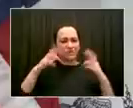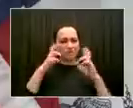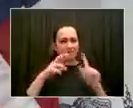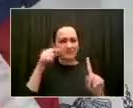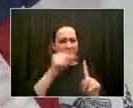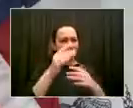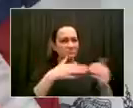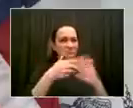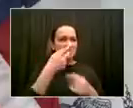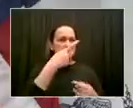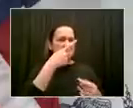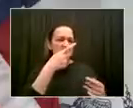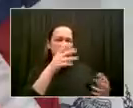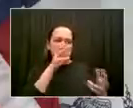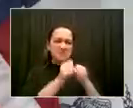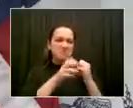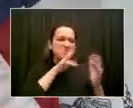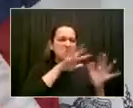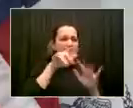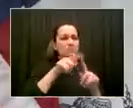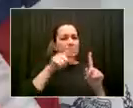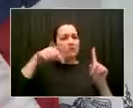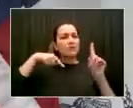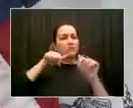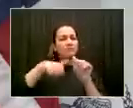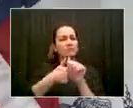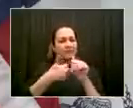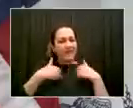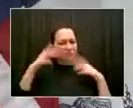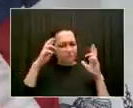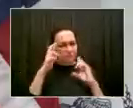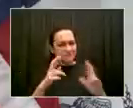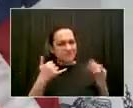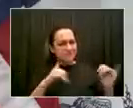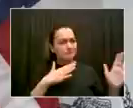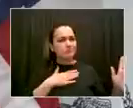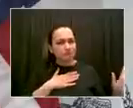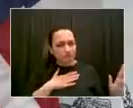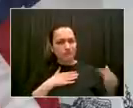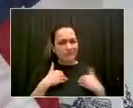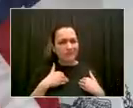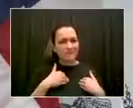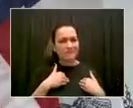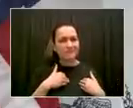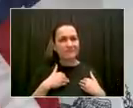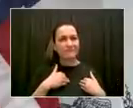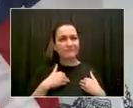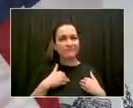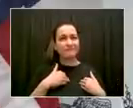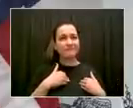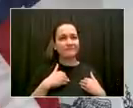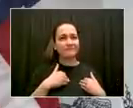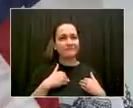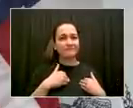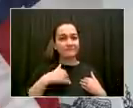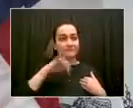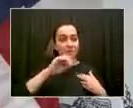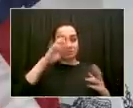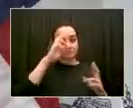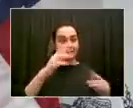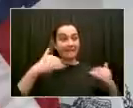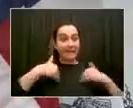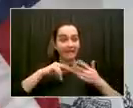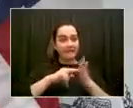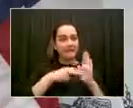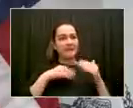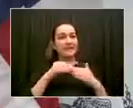to pre-K for all in record time. People literally said, go back and check all the coverage, Nolan. They said there was no way in hell we could have pre-K for every